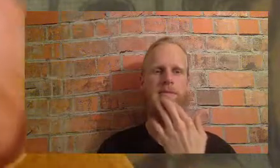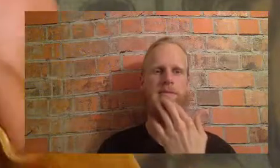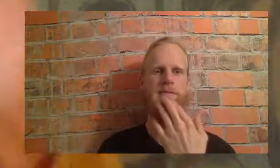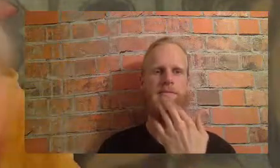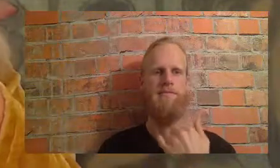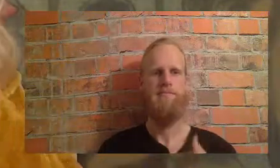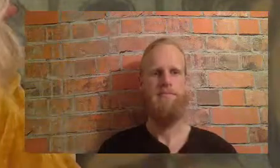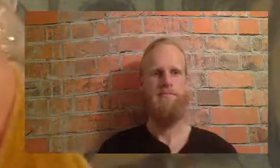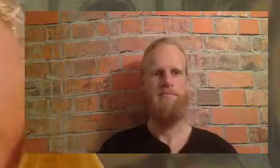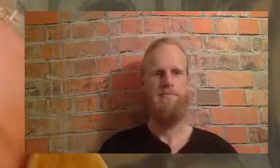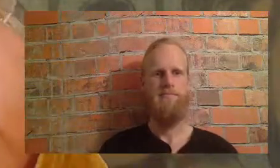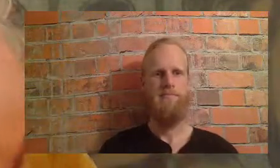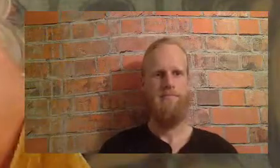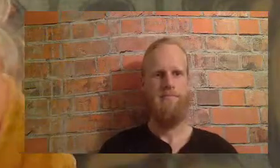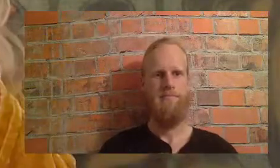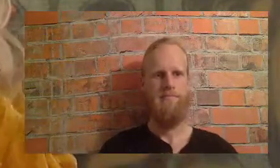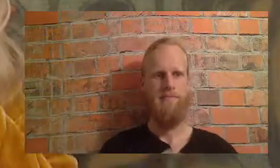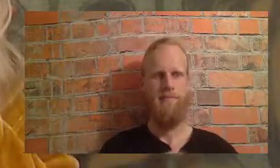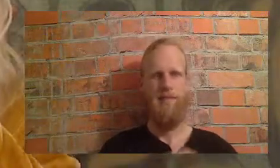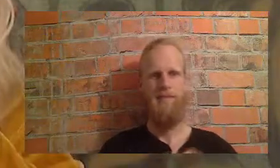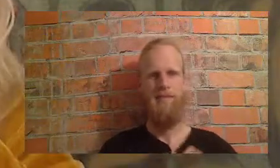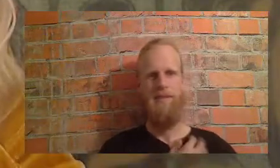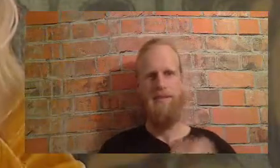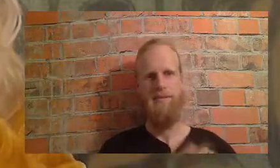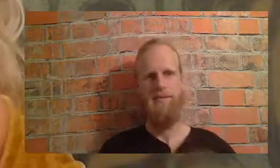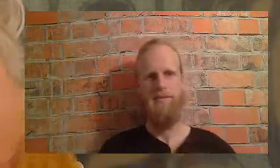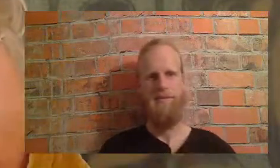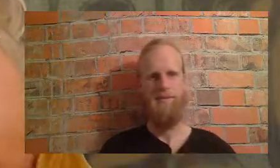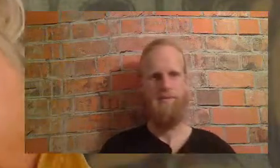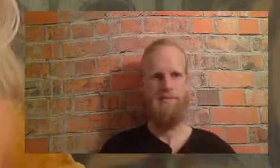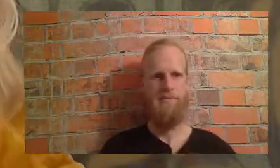Tapping the chest, even if